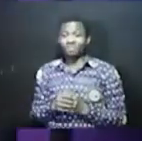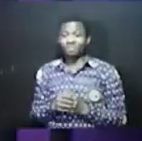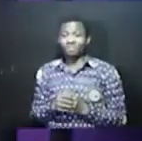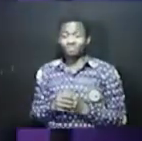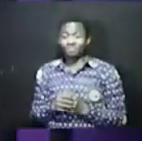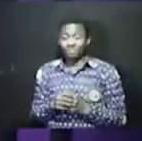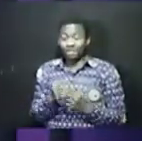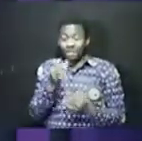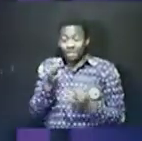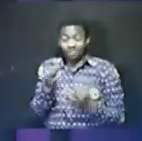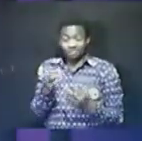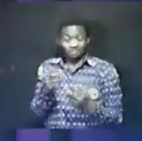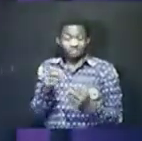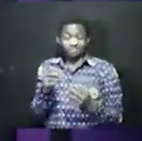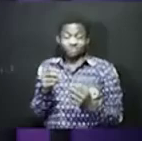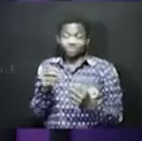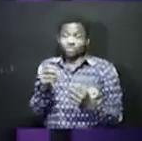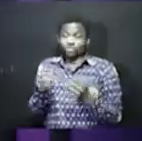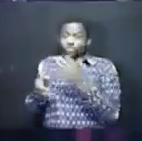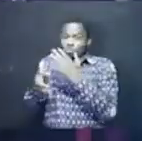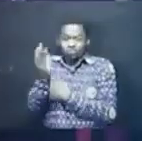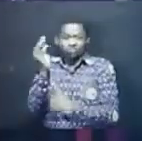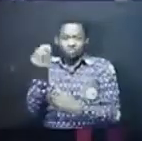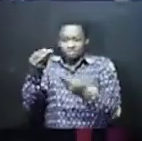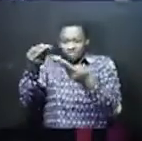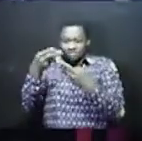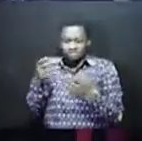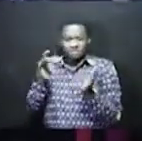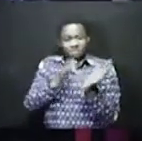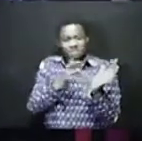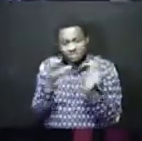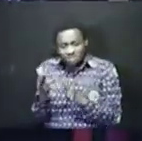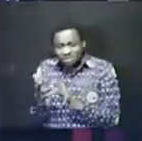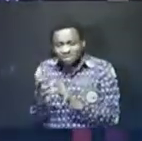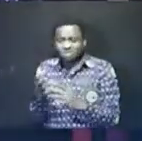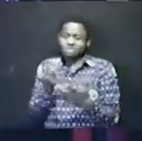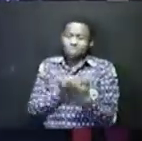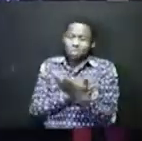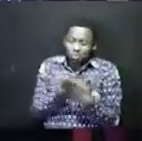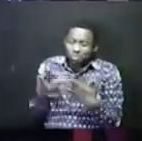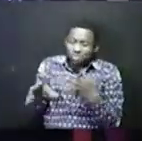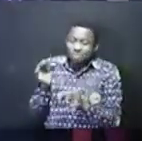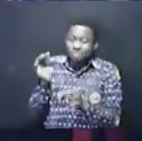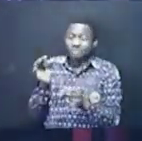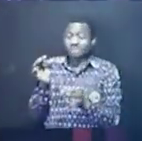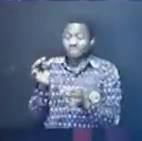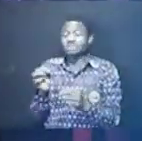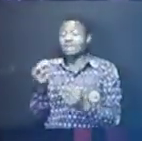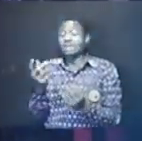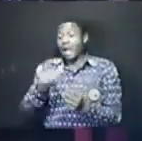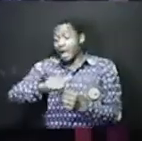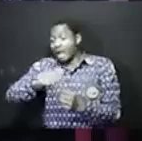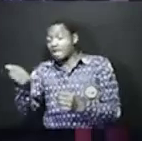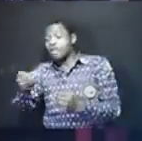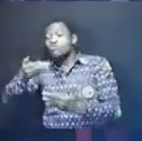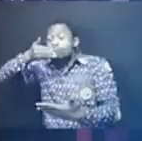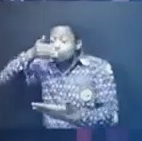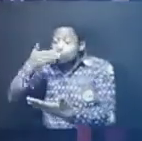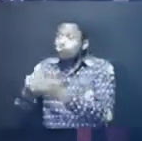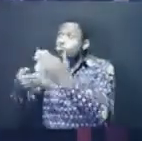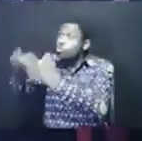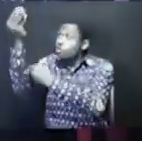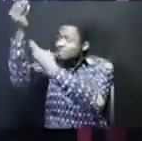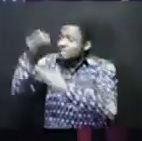Spirit Jesus gave to the church, if there's anything good for me that God has given mankind, then it